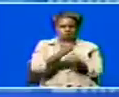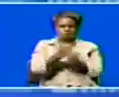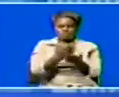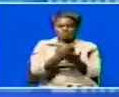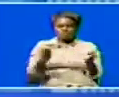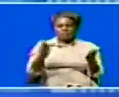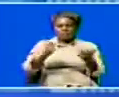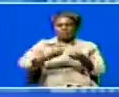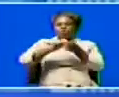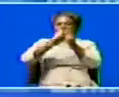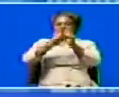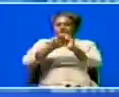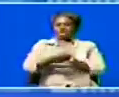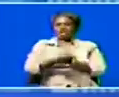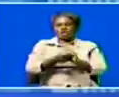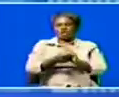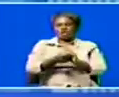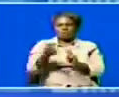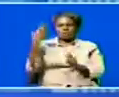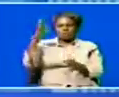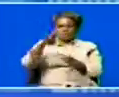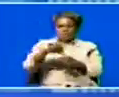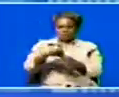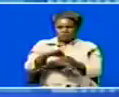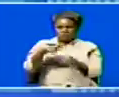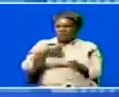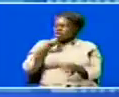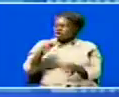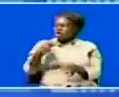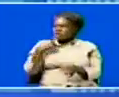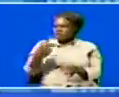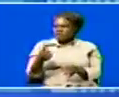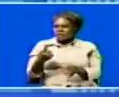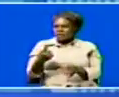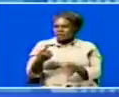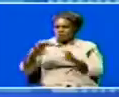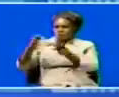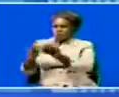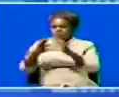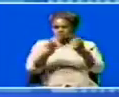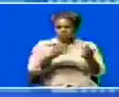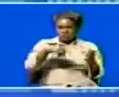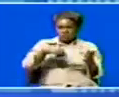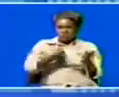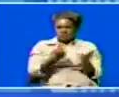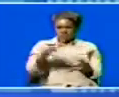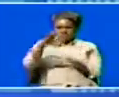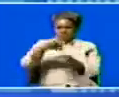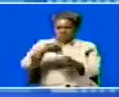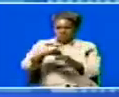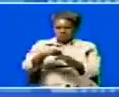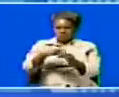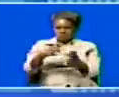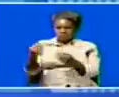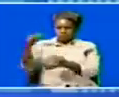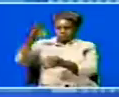radical and transformative in that last election. And I'm not saying for either side, I mean, mm-hmm. like we as an electorate, mm-hmm. to really go to the